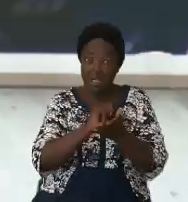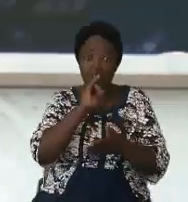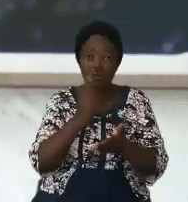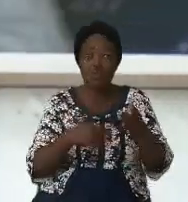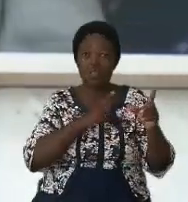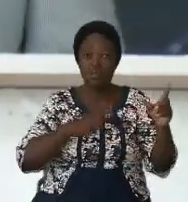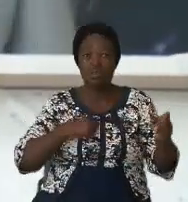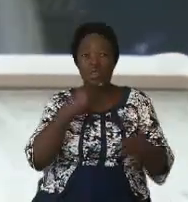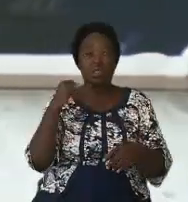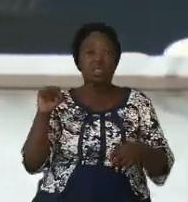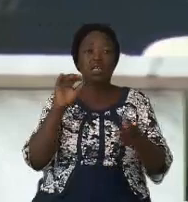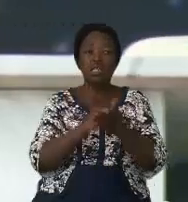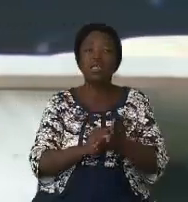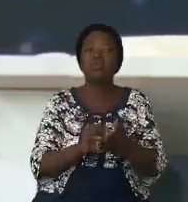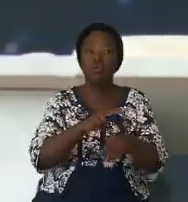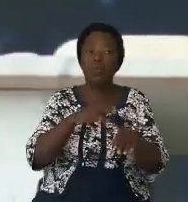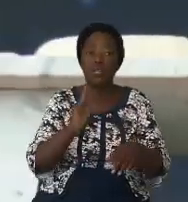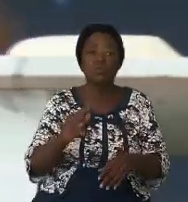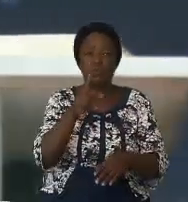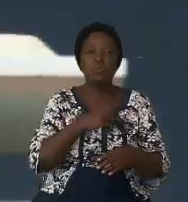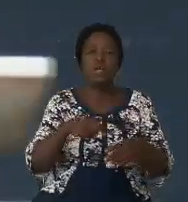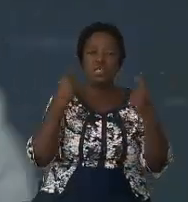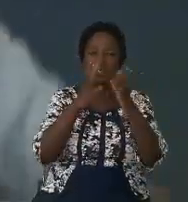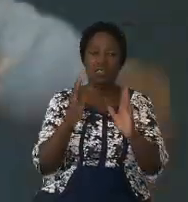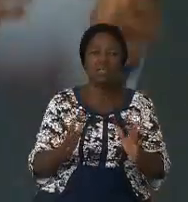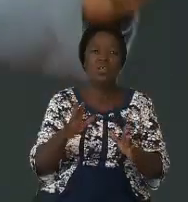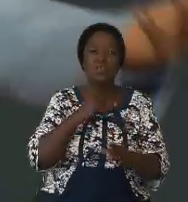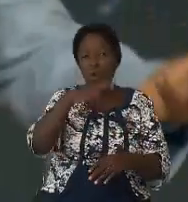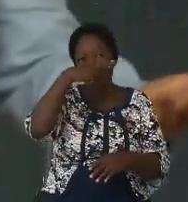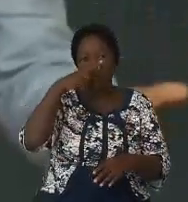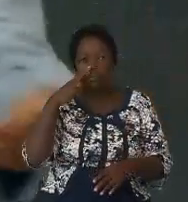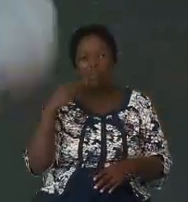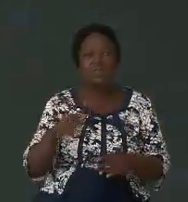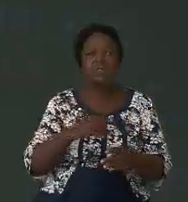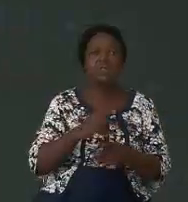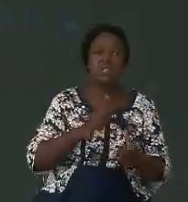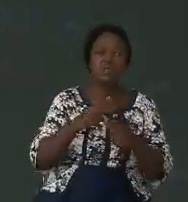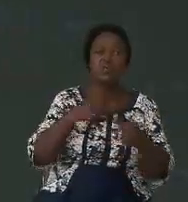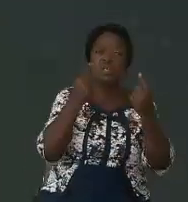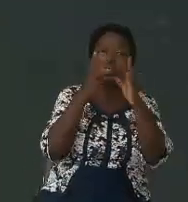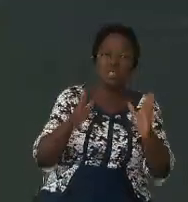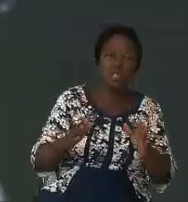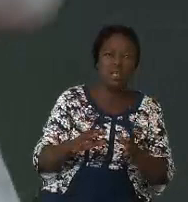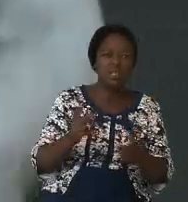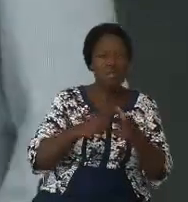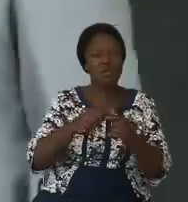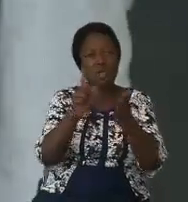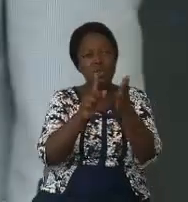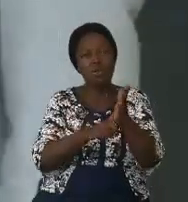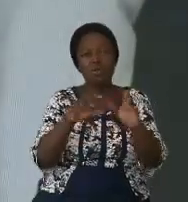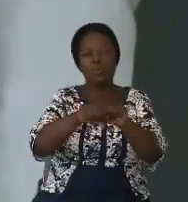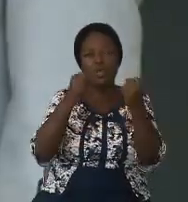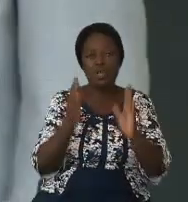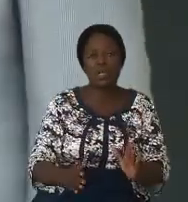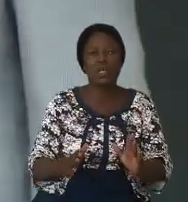iniquity will not ruin him. That's what the Lord is saying, that normally you're a criminal, normally you're a